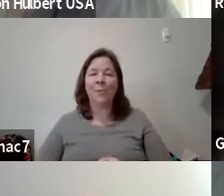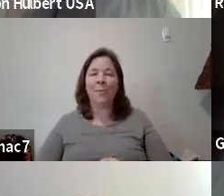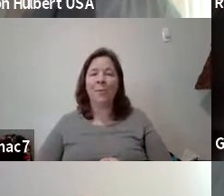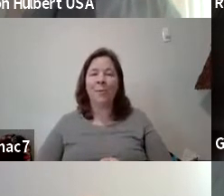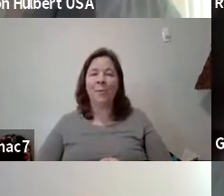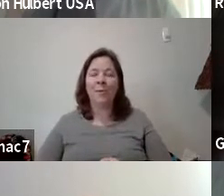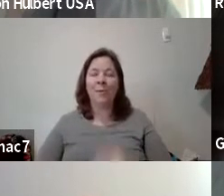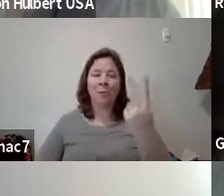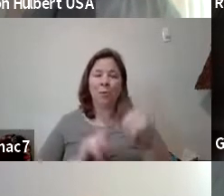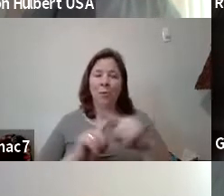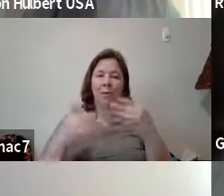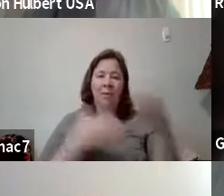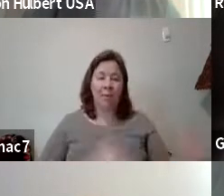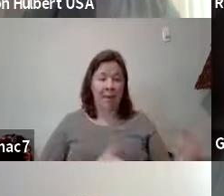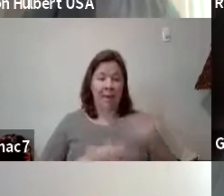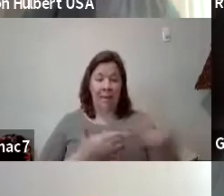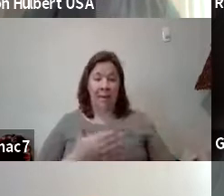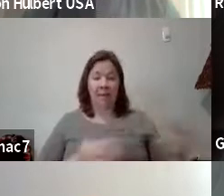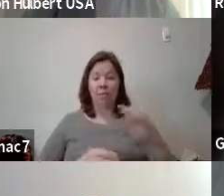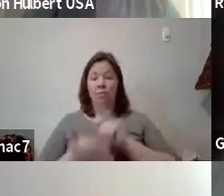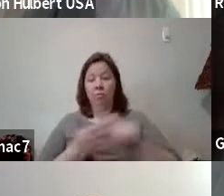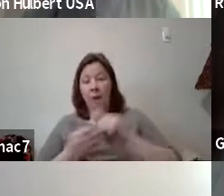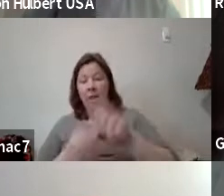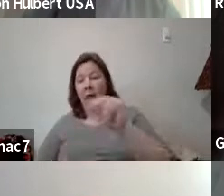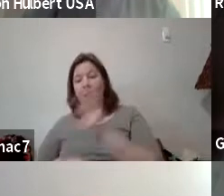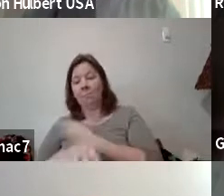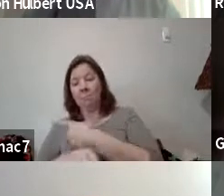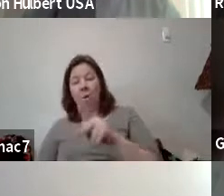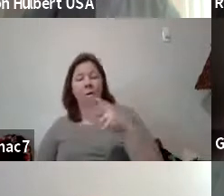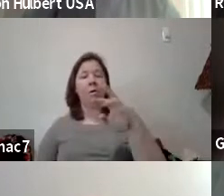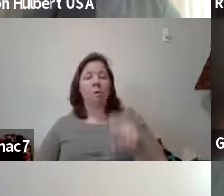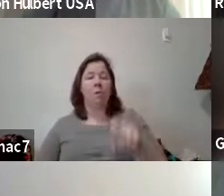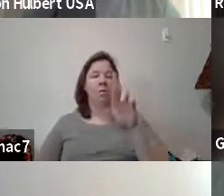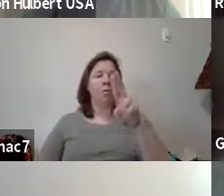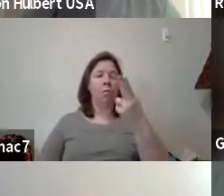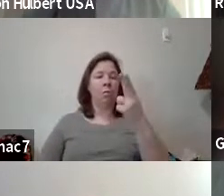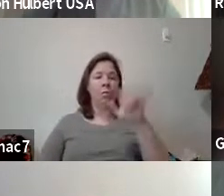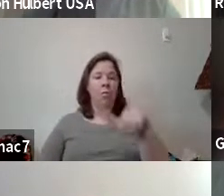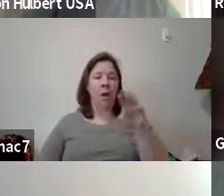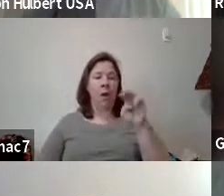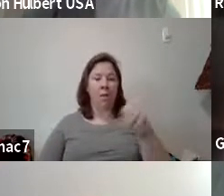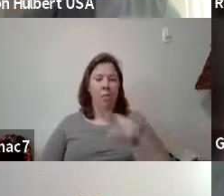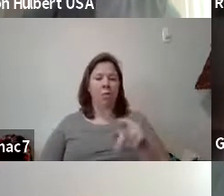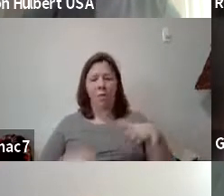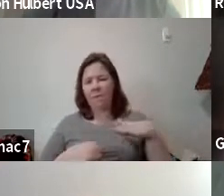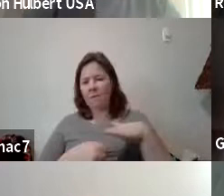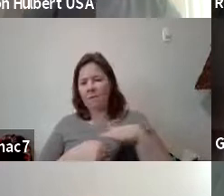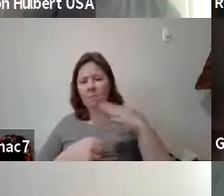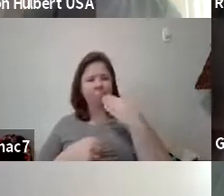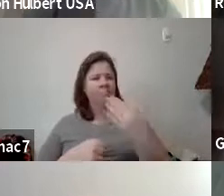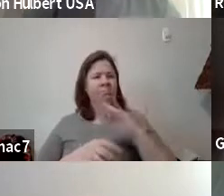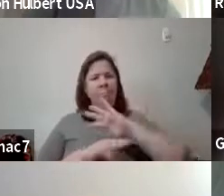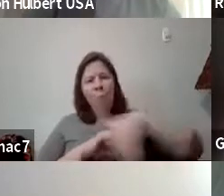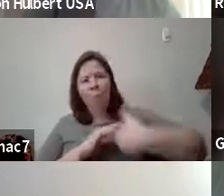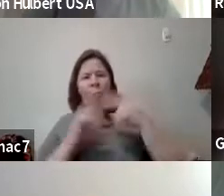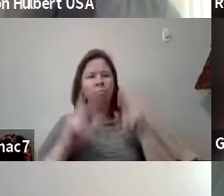It's two different things to be a writer and a poet. You have to rhyme. But you are so well-rounded, and I really do